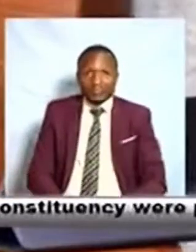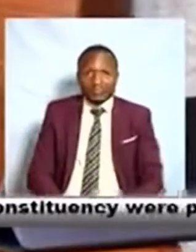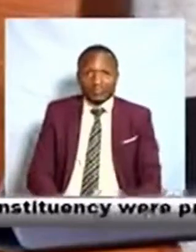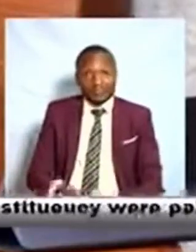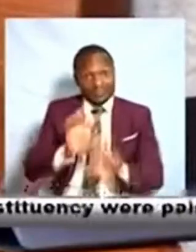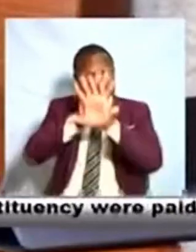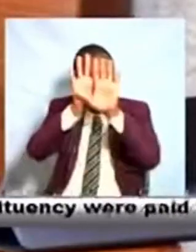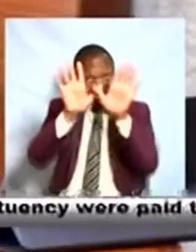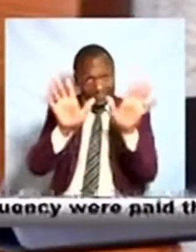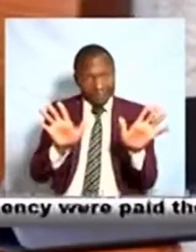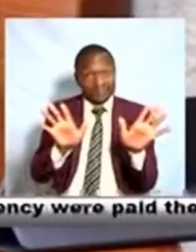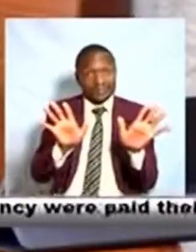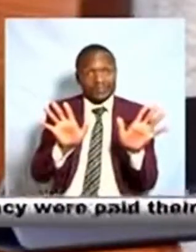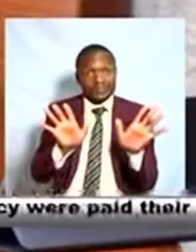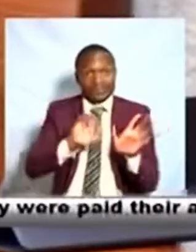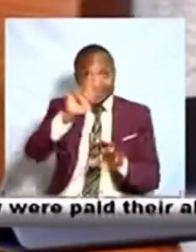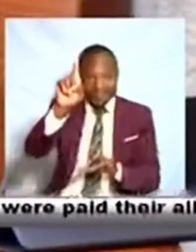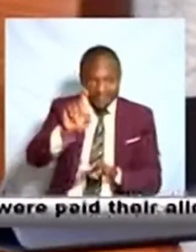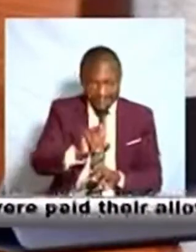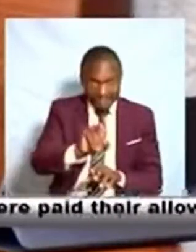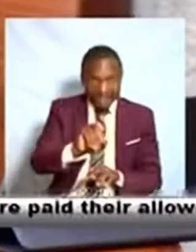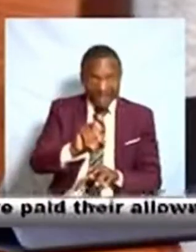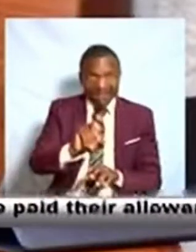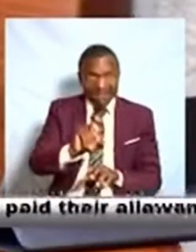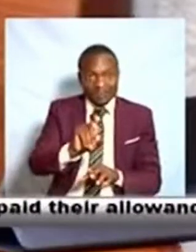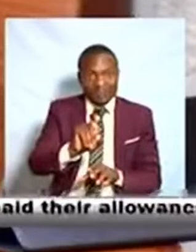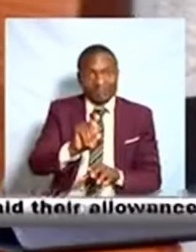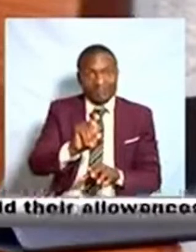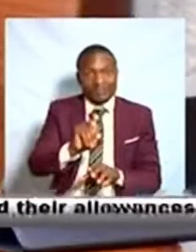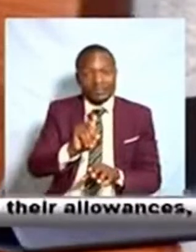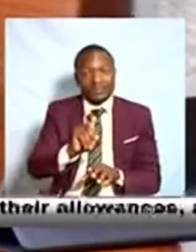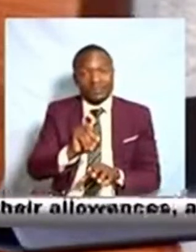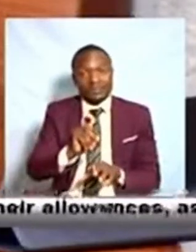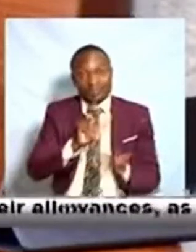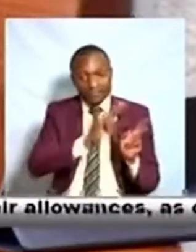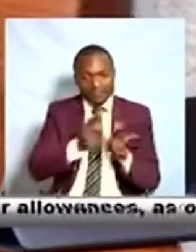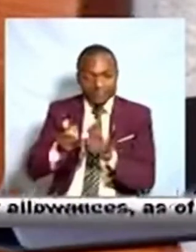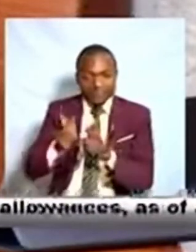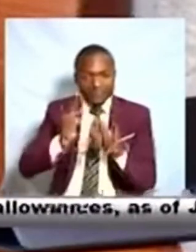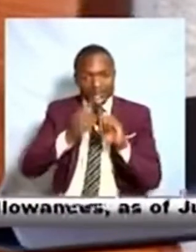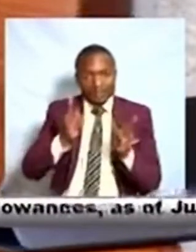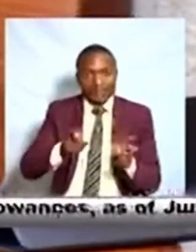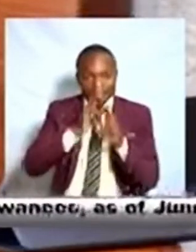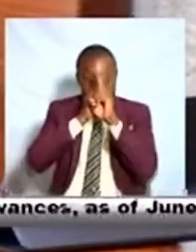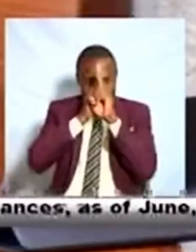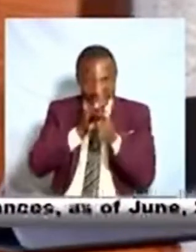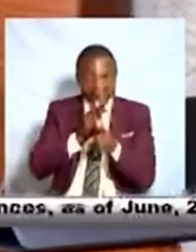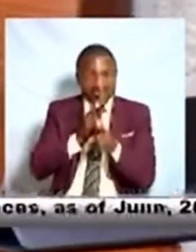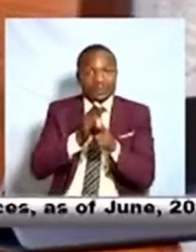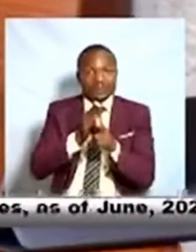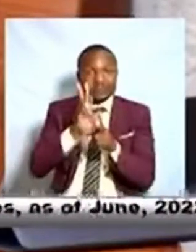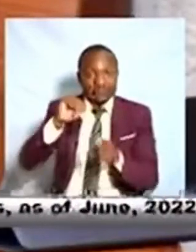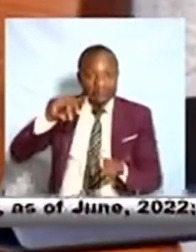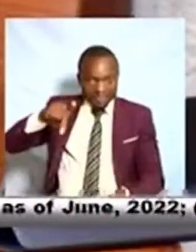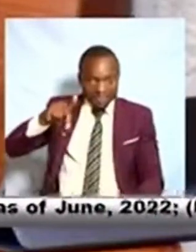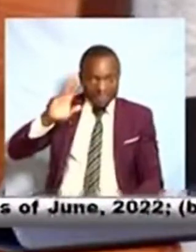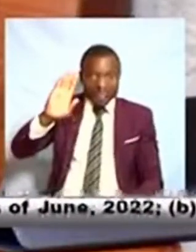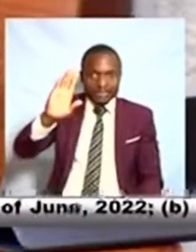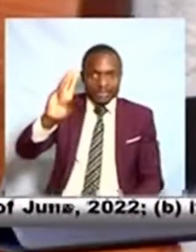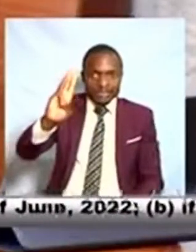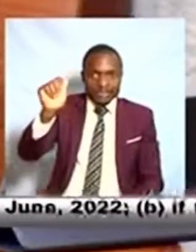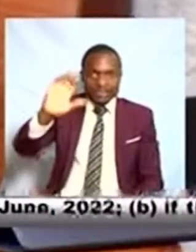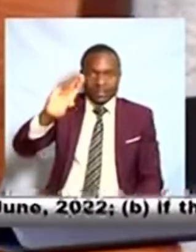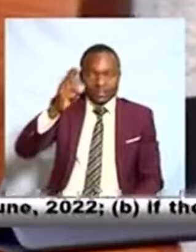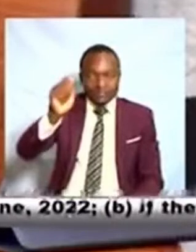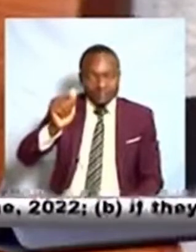It's clear that the question has been overtaken by events, but I'm sure the Honorable Member of Parliament for Wacha can